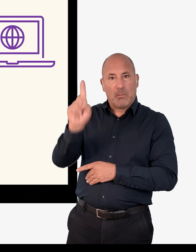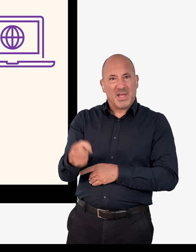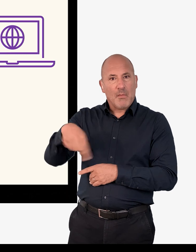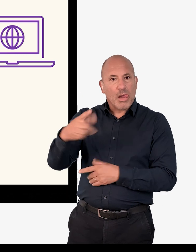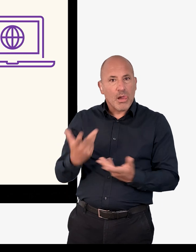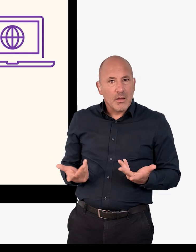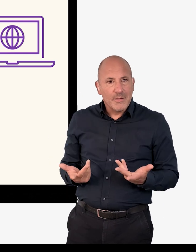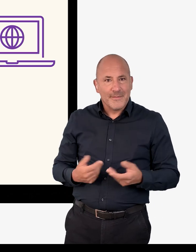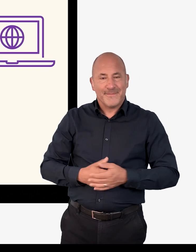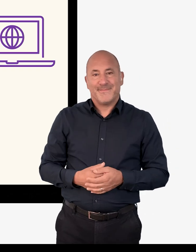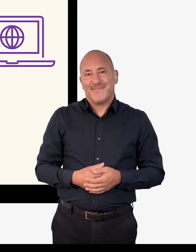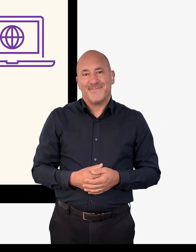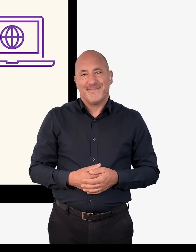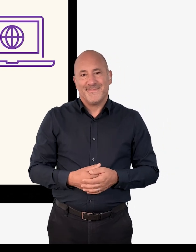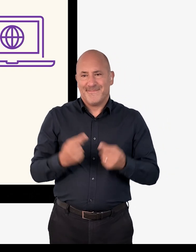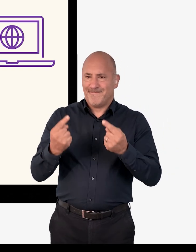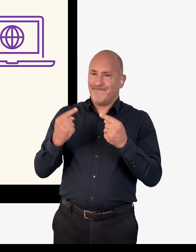issues.